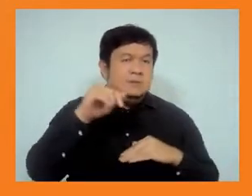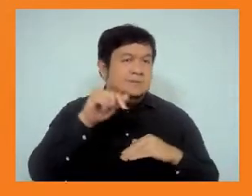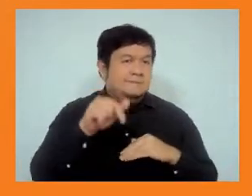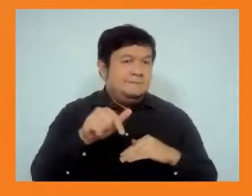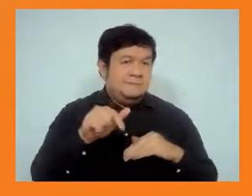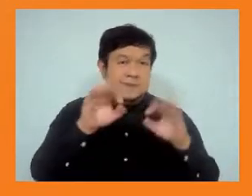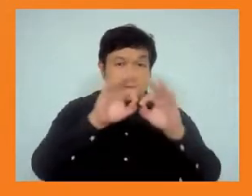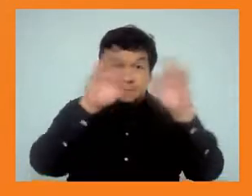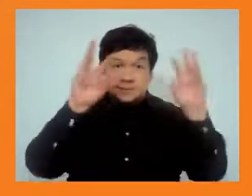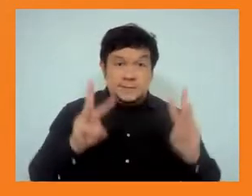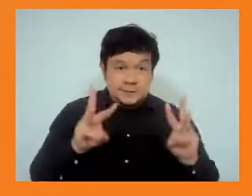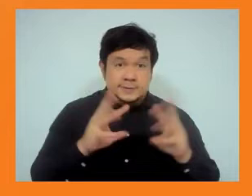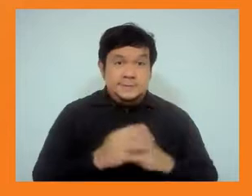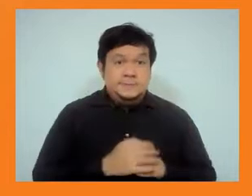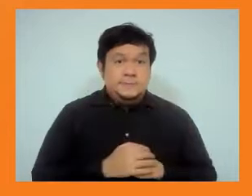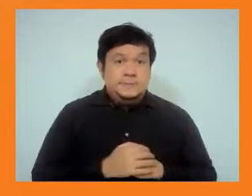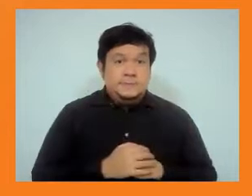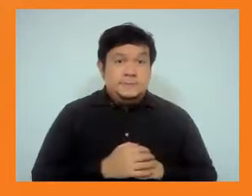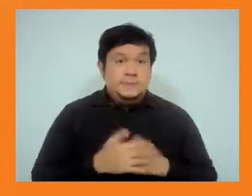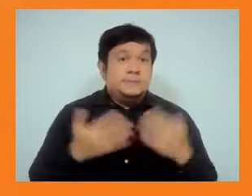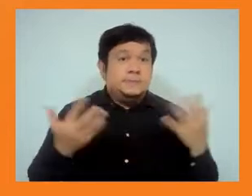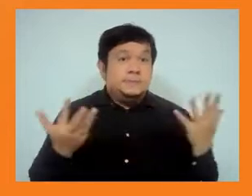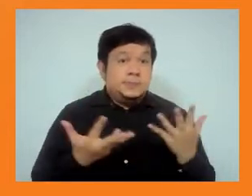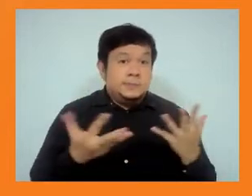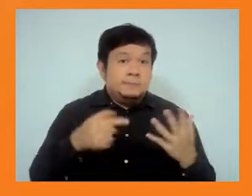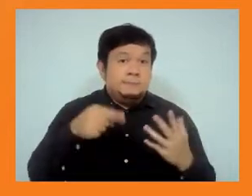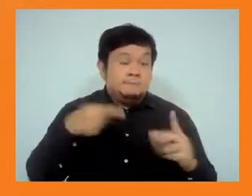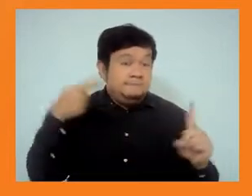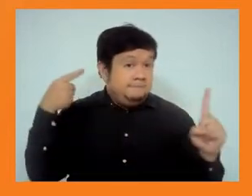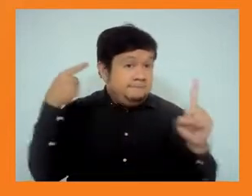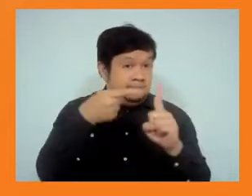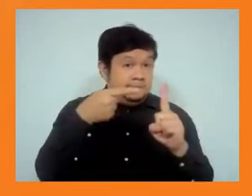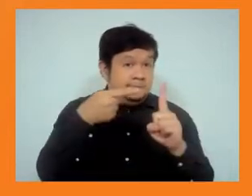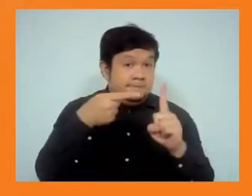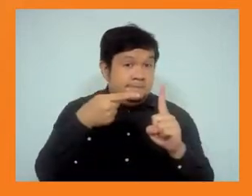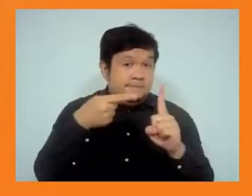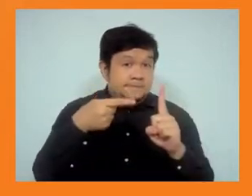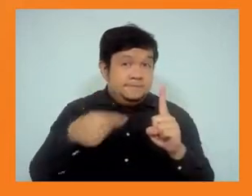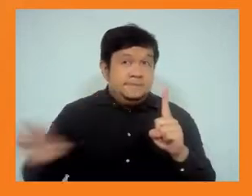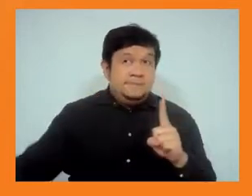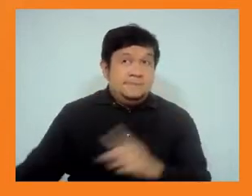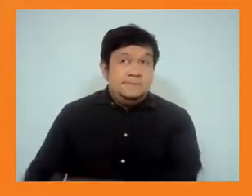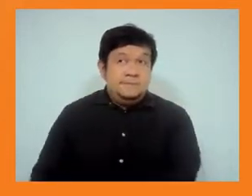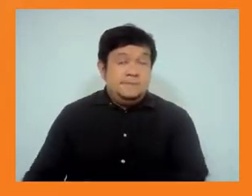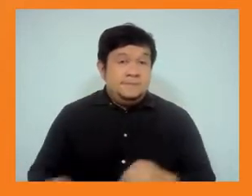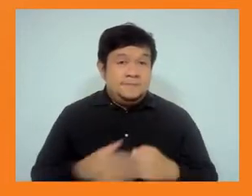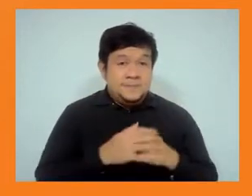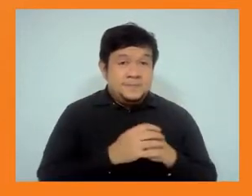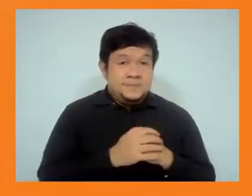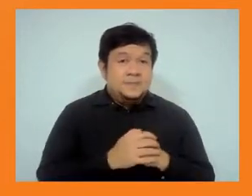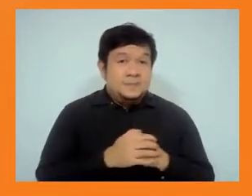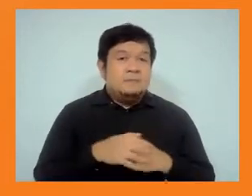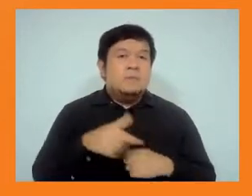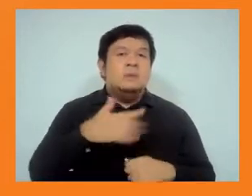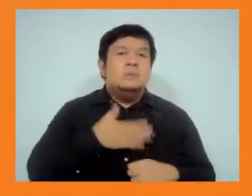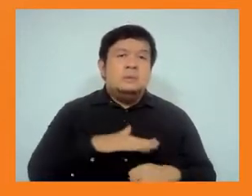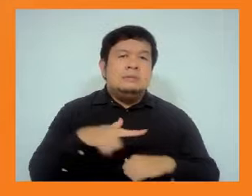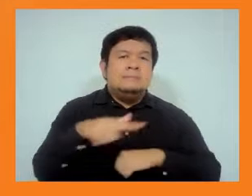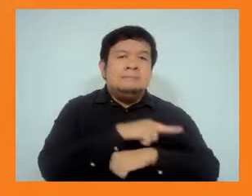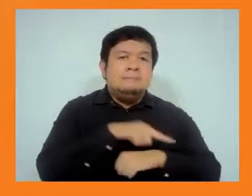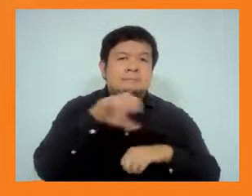actually completed a series of 18 analytical studies. And we've had a lot of consultations to date with